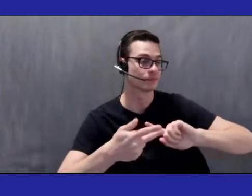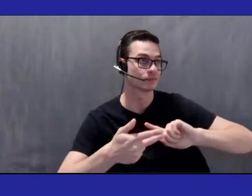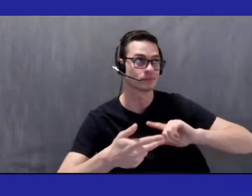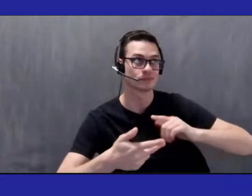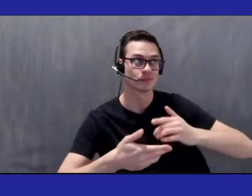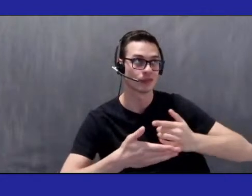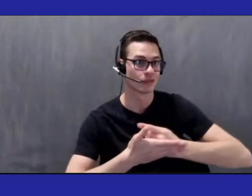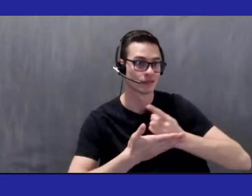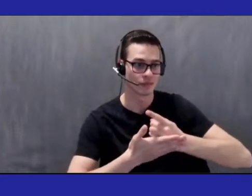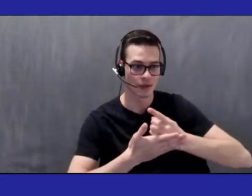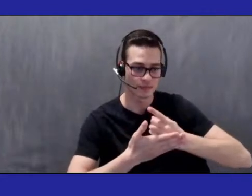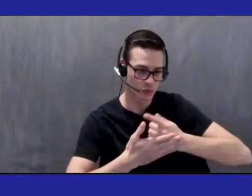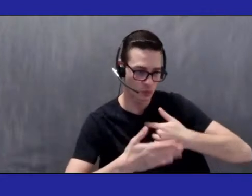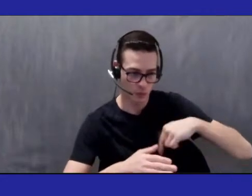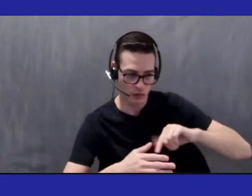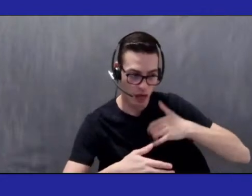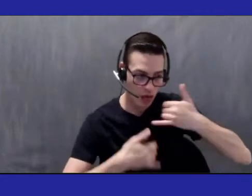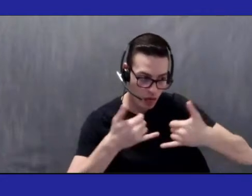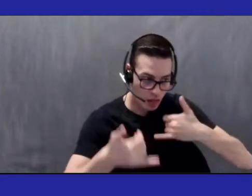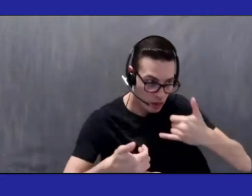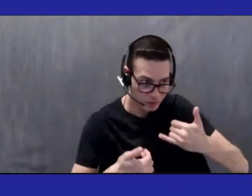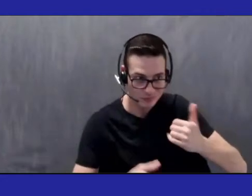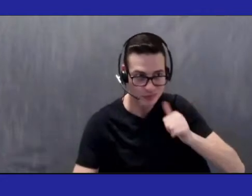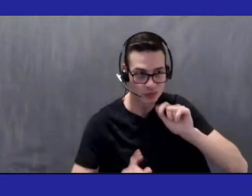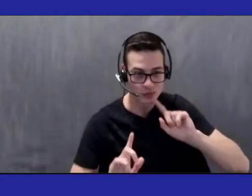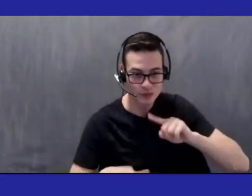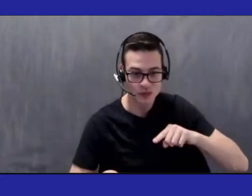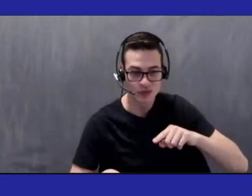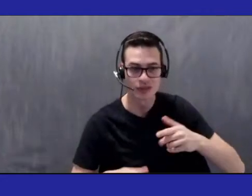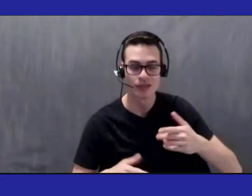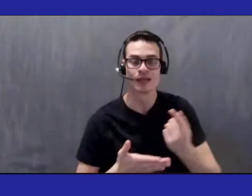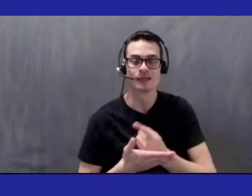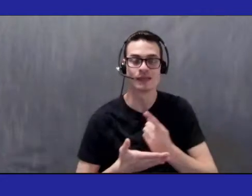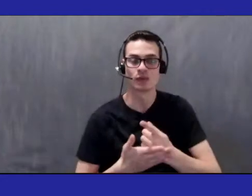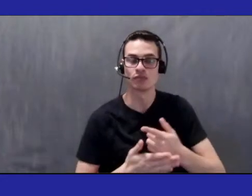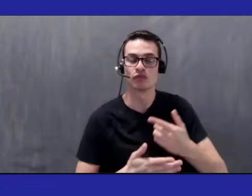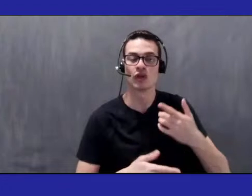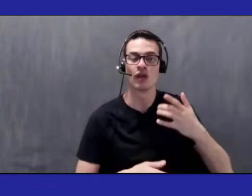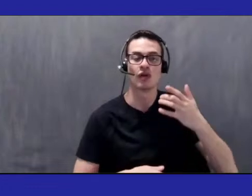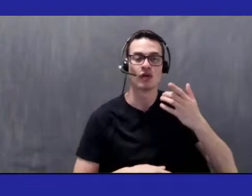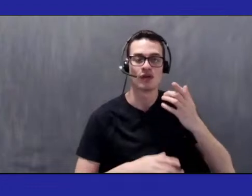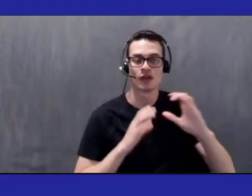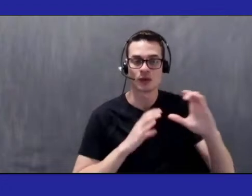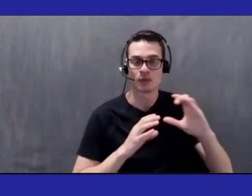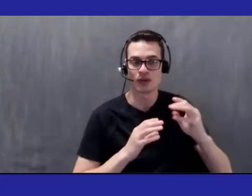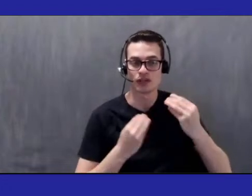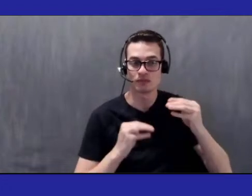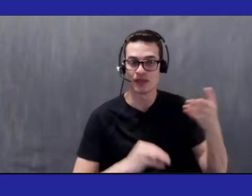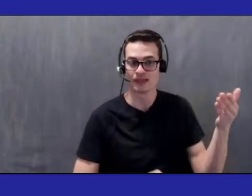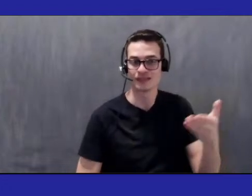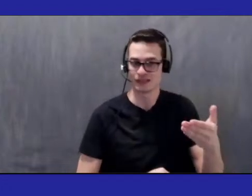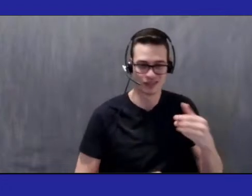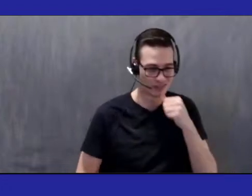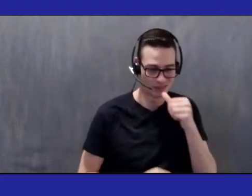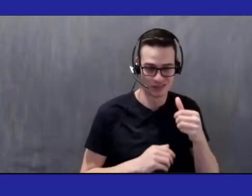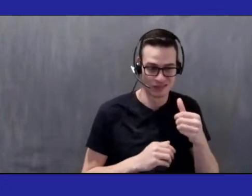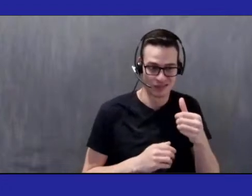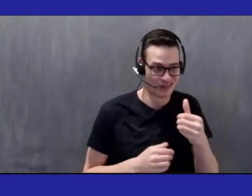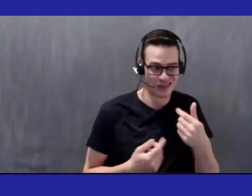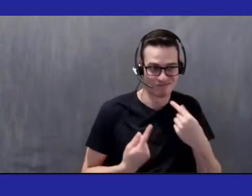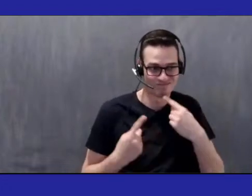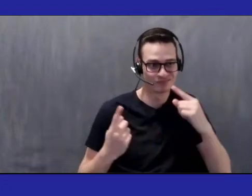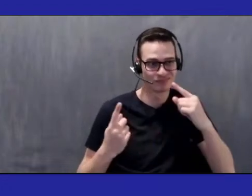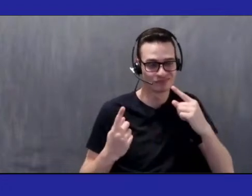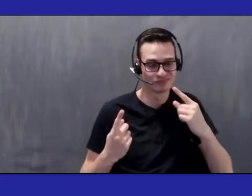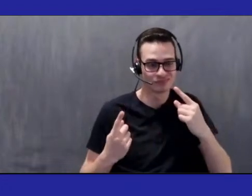the weed things, but they just don't maintain the right form of communication. So that's one of the key tips that we give them. Sorry, Saba Hazel is with